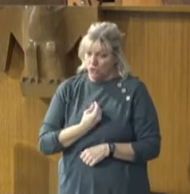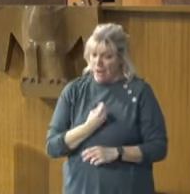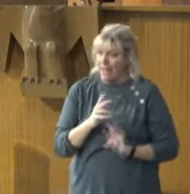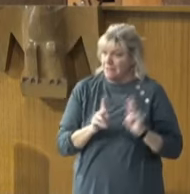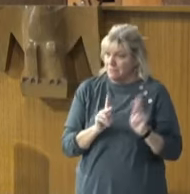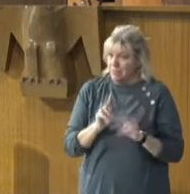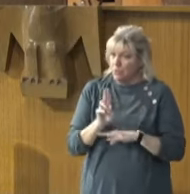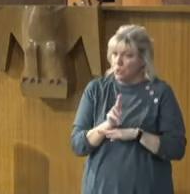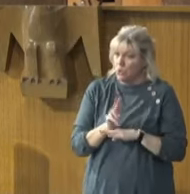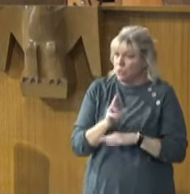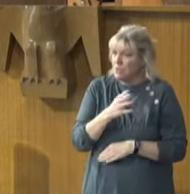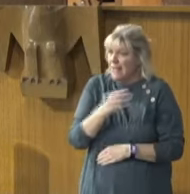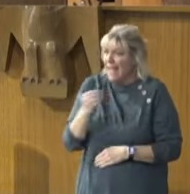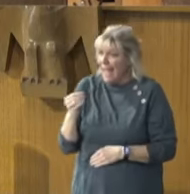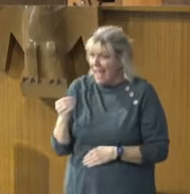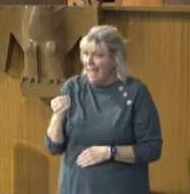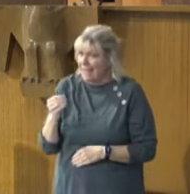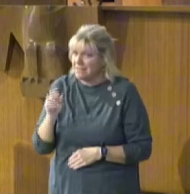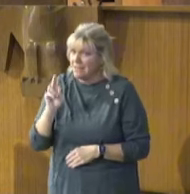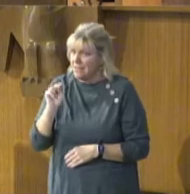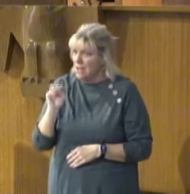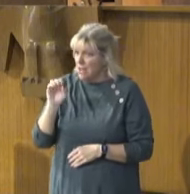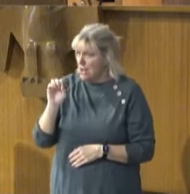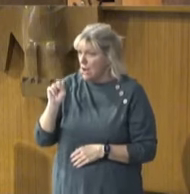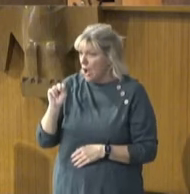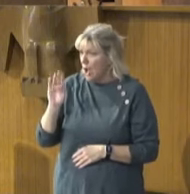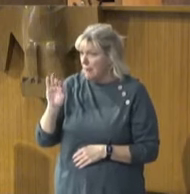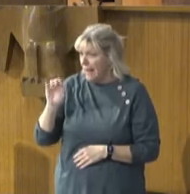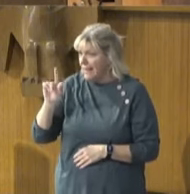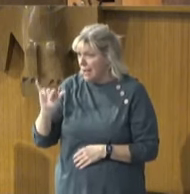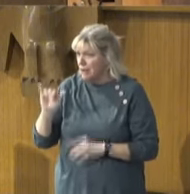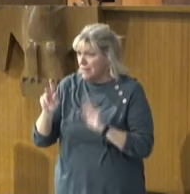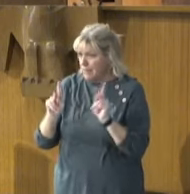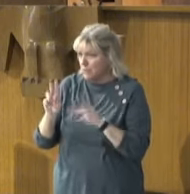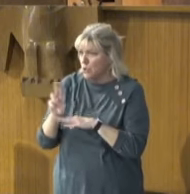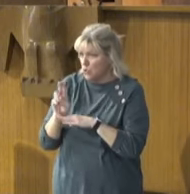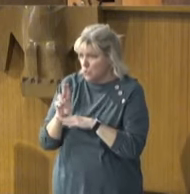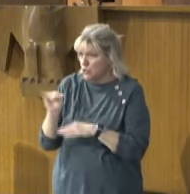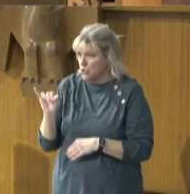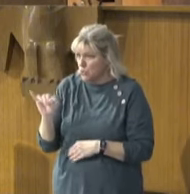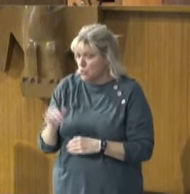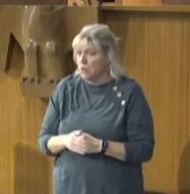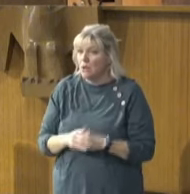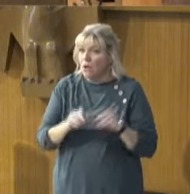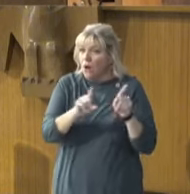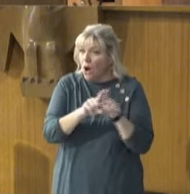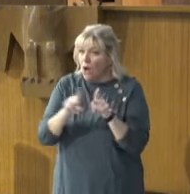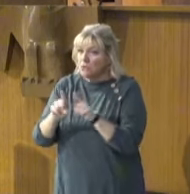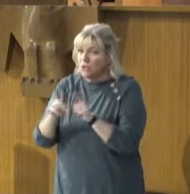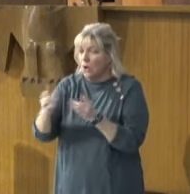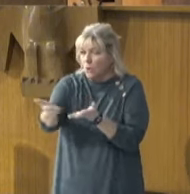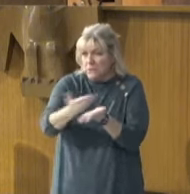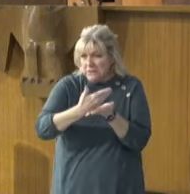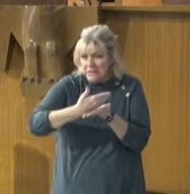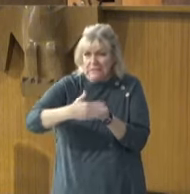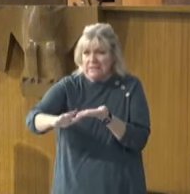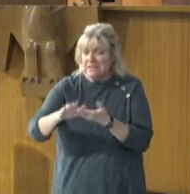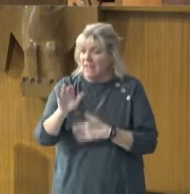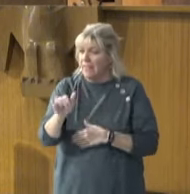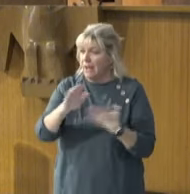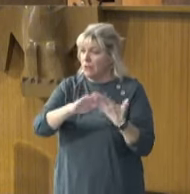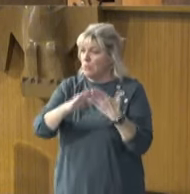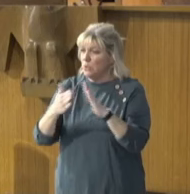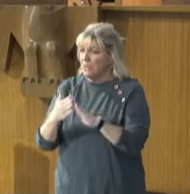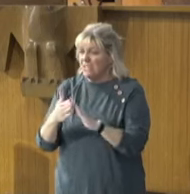of ours, but also by our non-binary siblings. It also ostracizes and otherizes the transgender